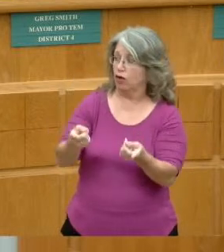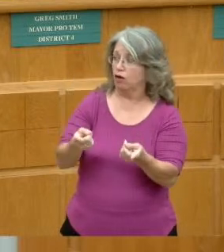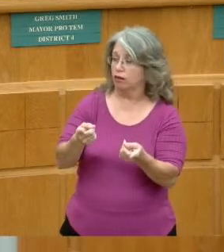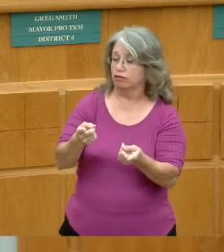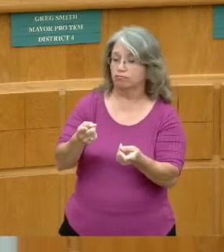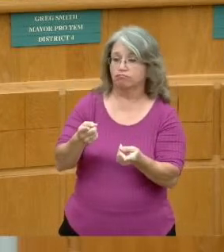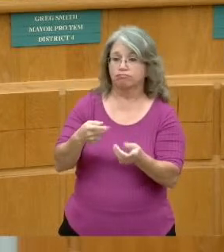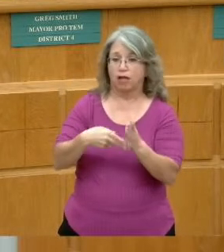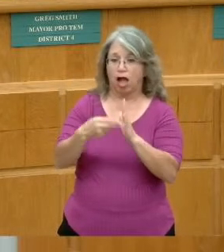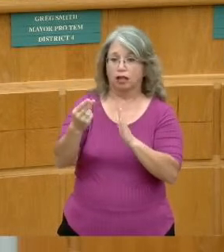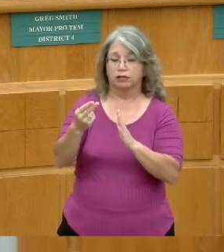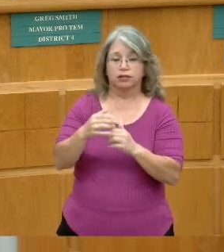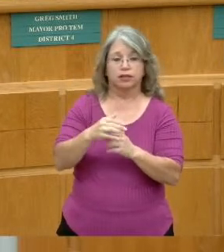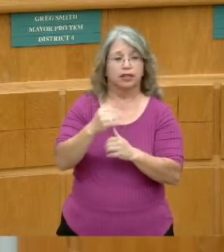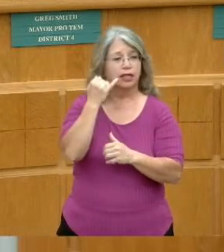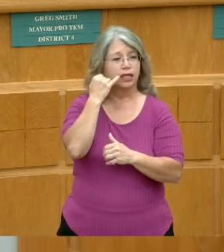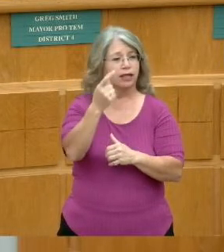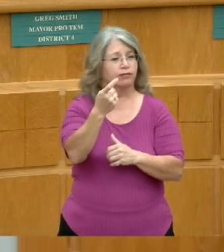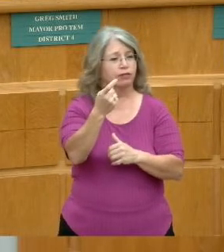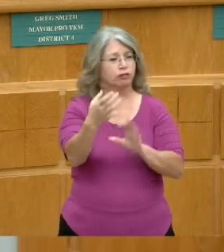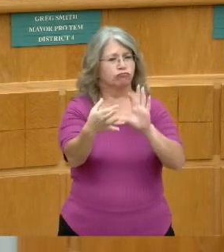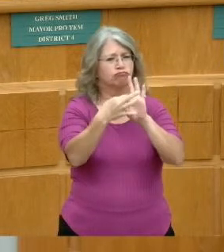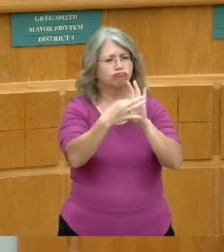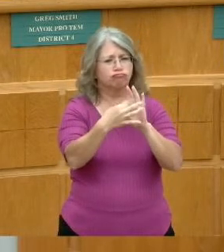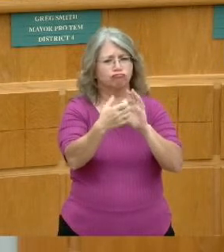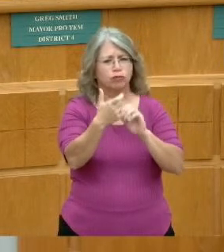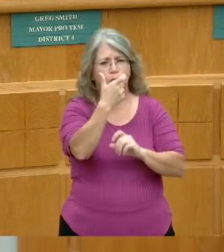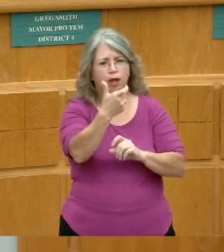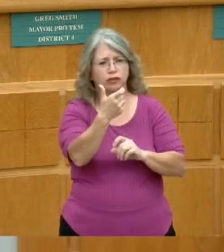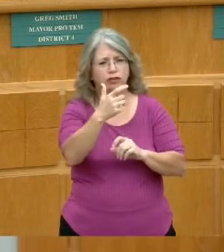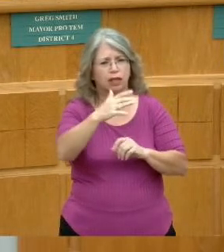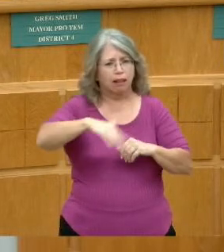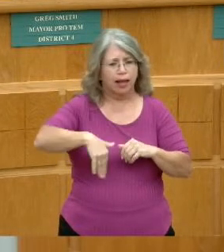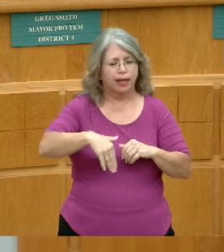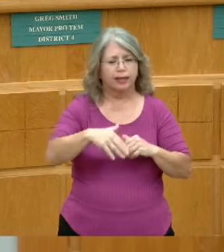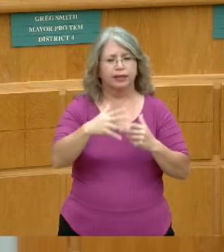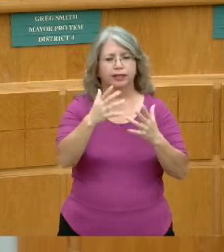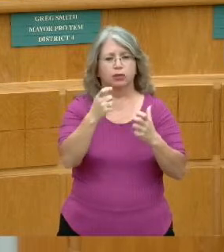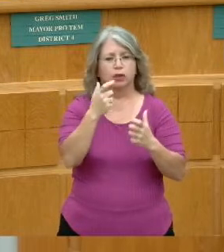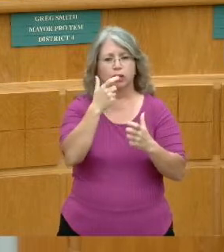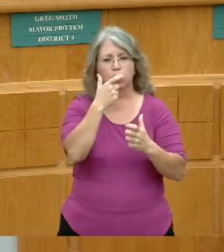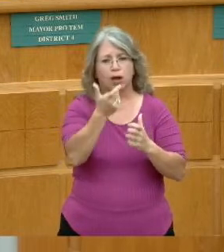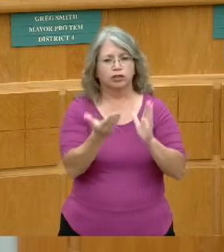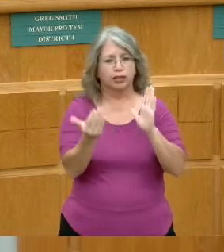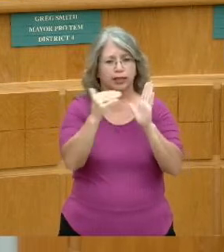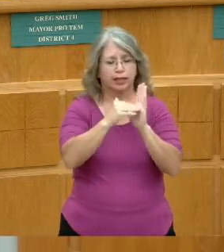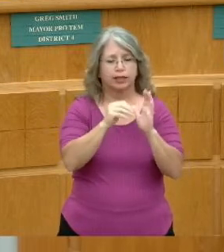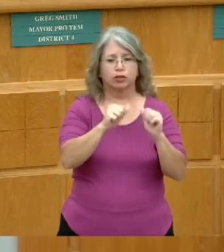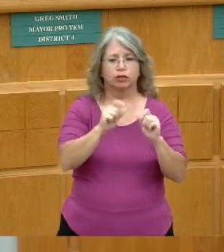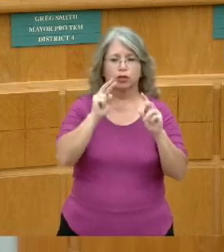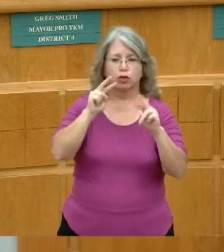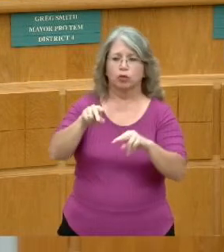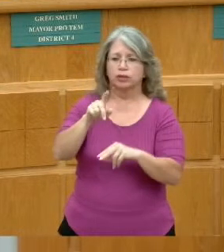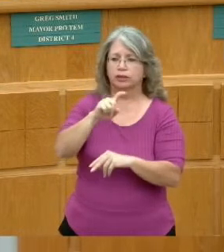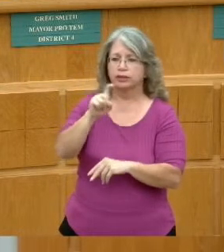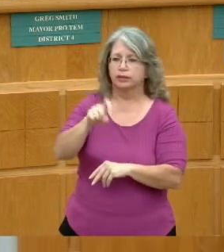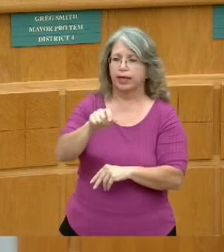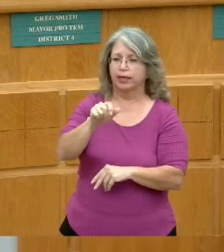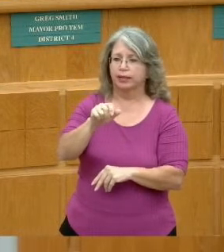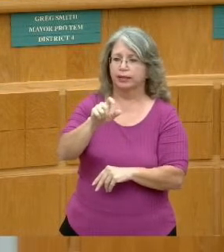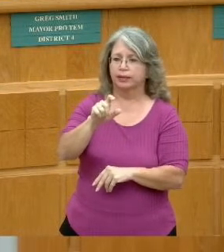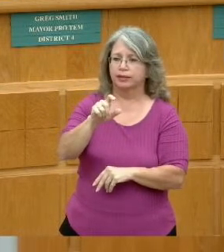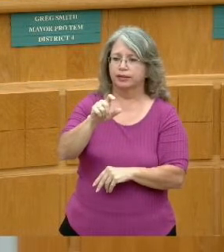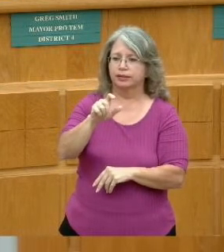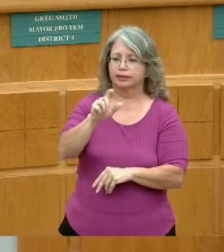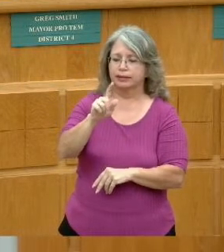if somebody joined late or wants to rewatch this, go to the TAM-UCC website, right? This is